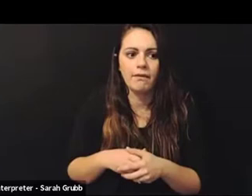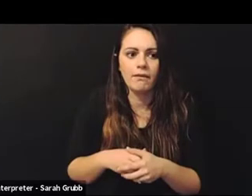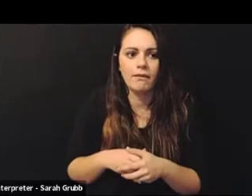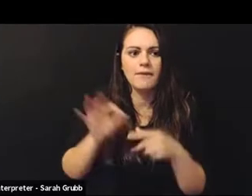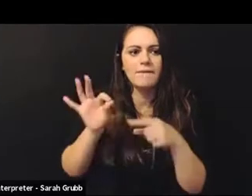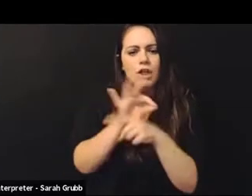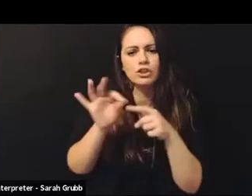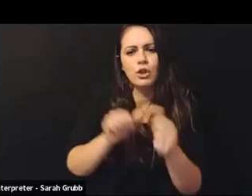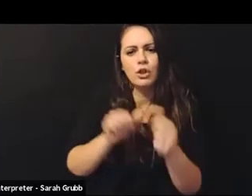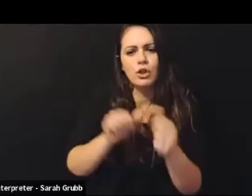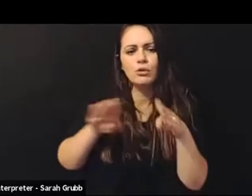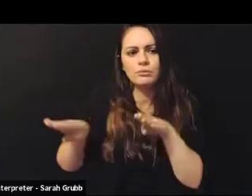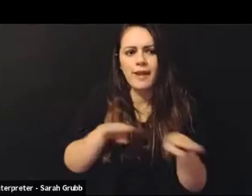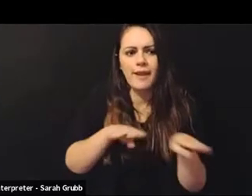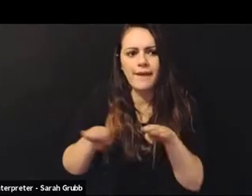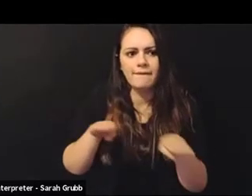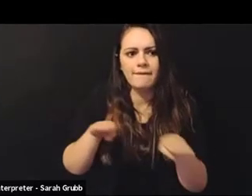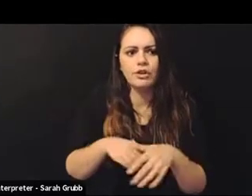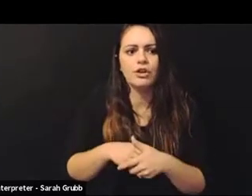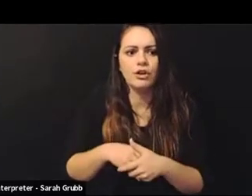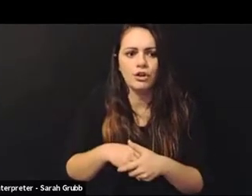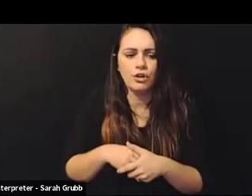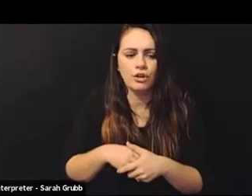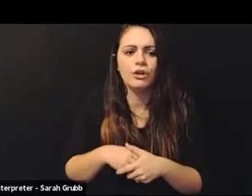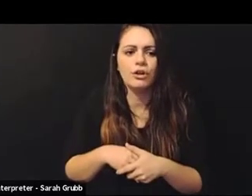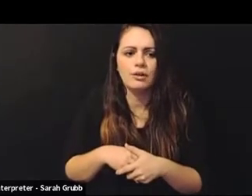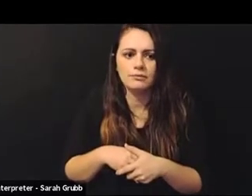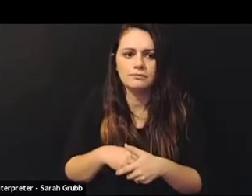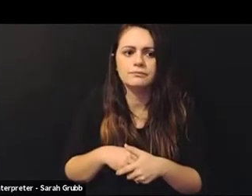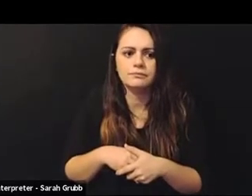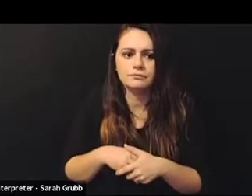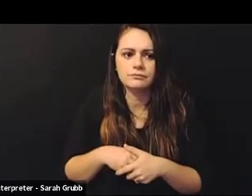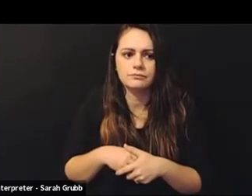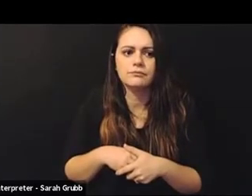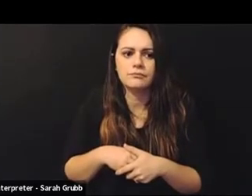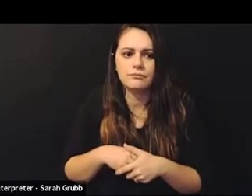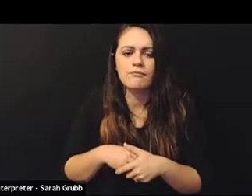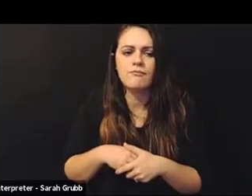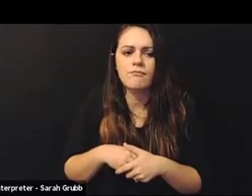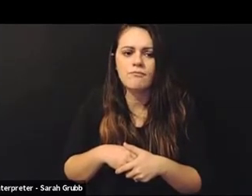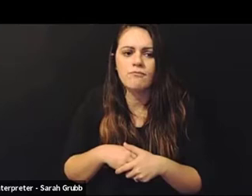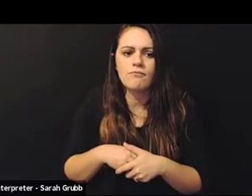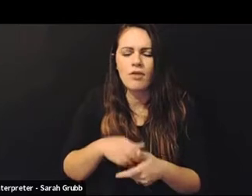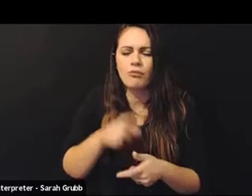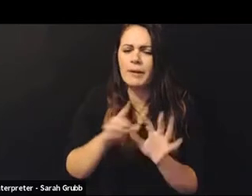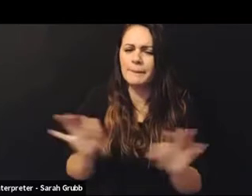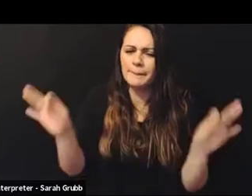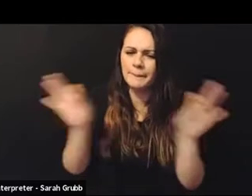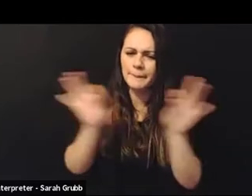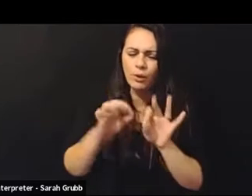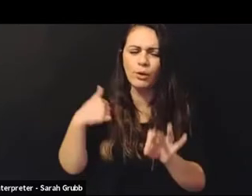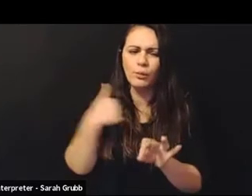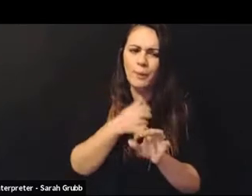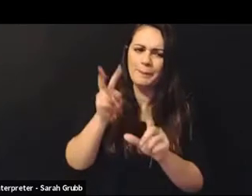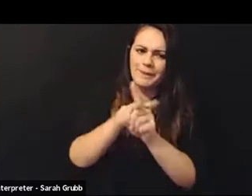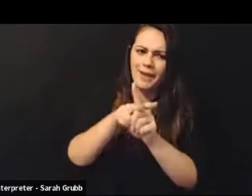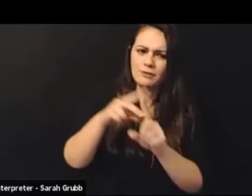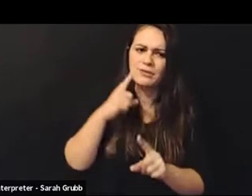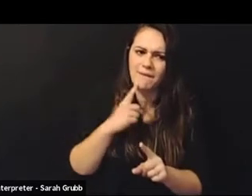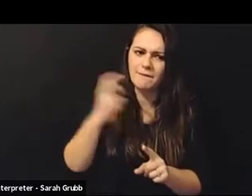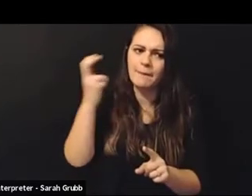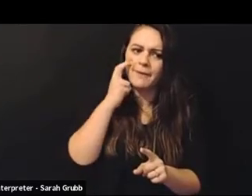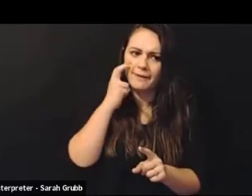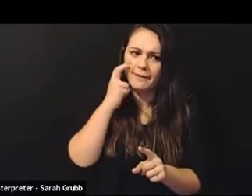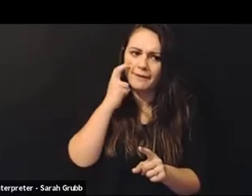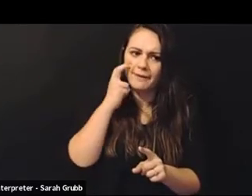behavior analysis principles, can be super helpful. But I think you've got to specifically think about deafblindness. There's some considerations that you've got to